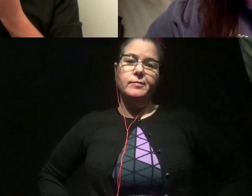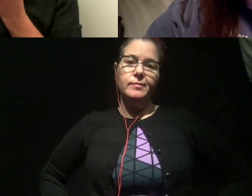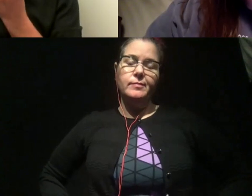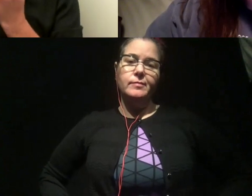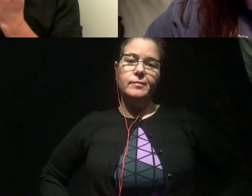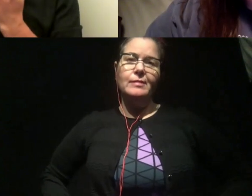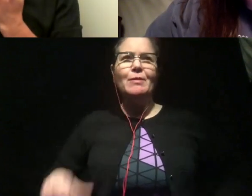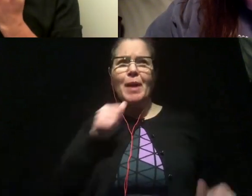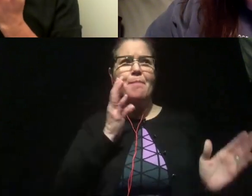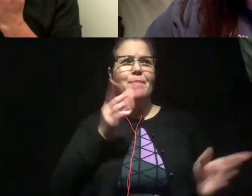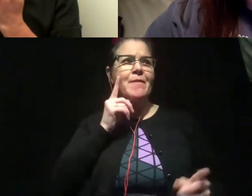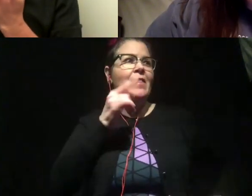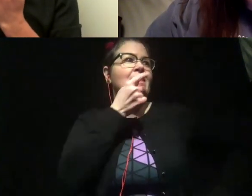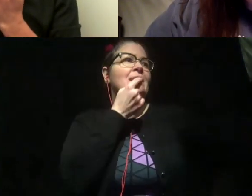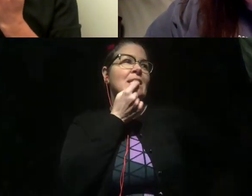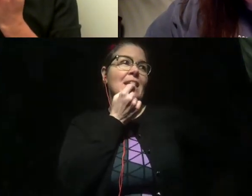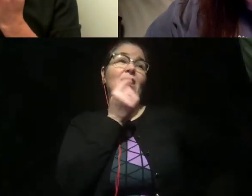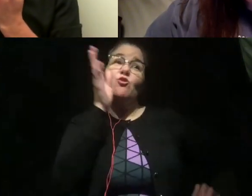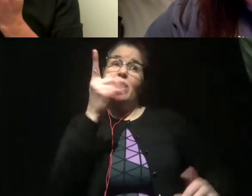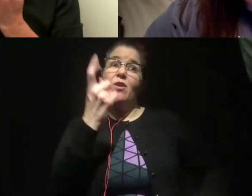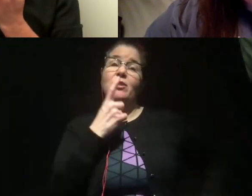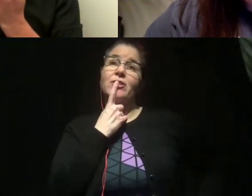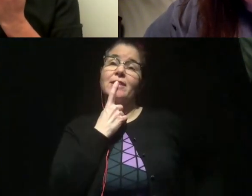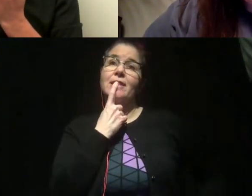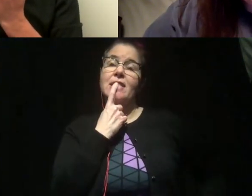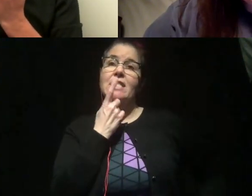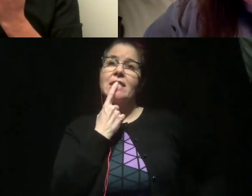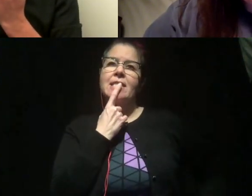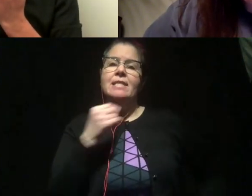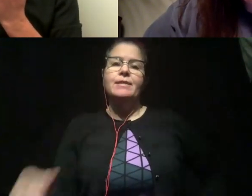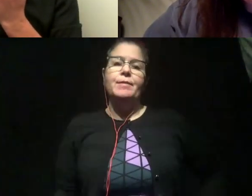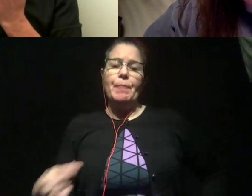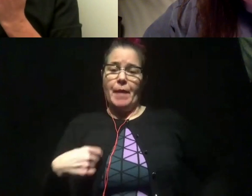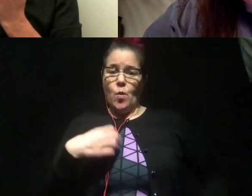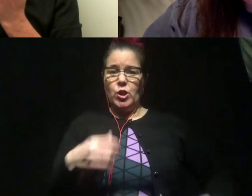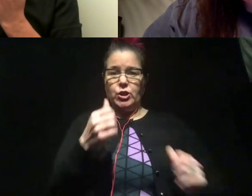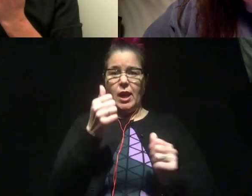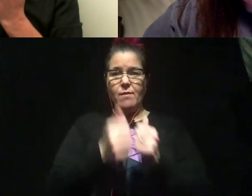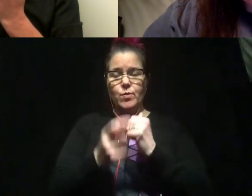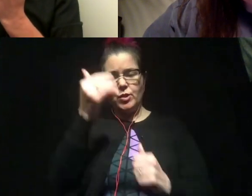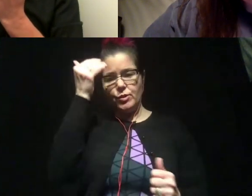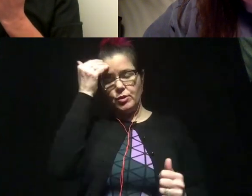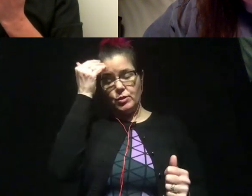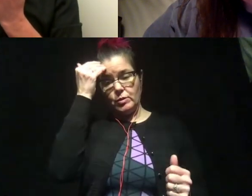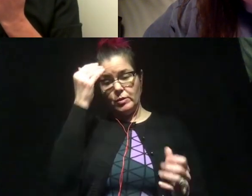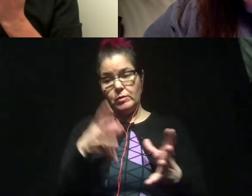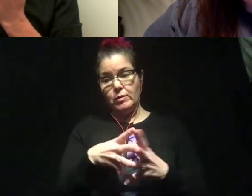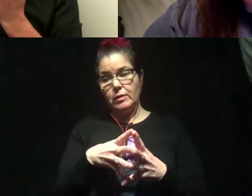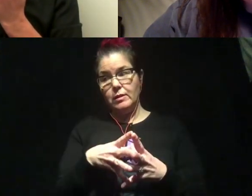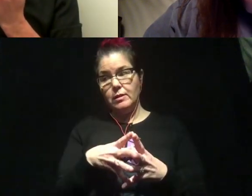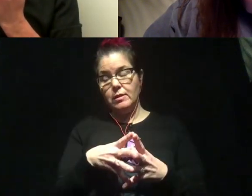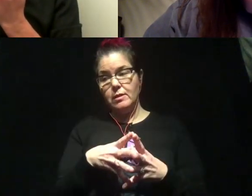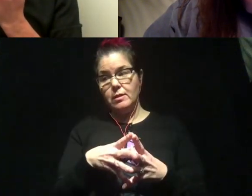I wasn't prepared for that one. That's a great question. I wish that everybody knew just